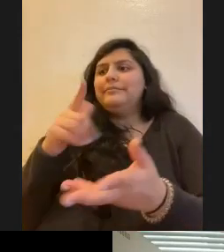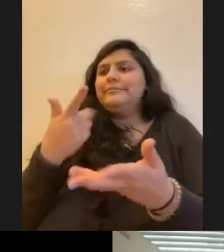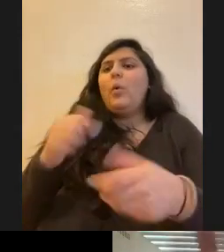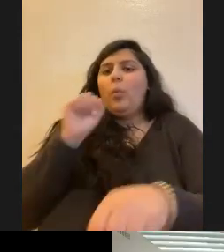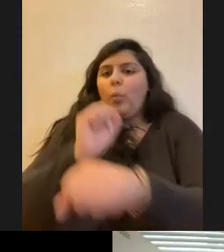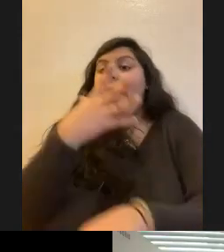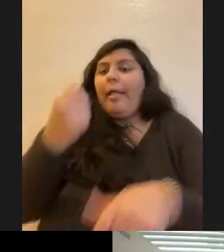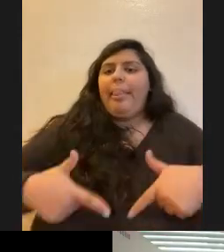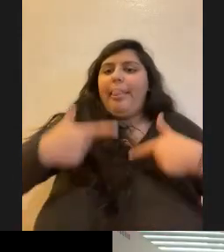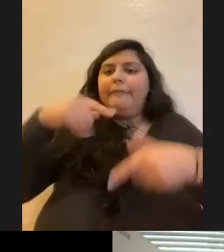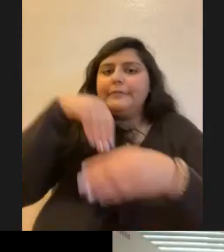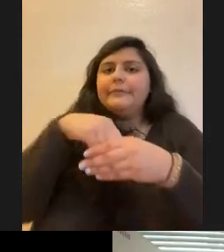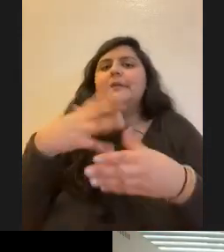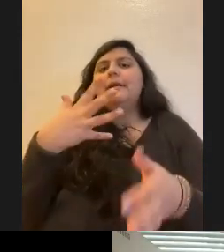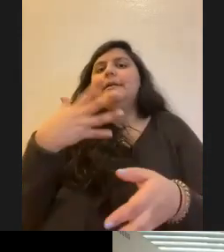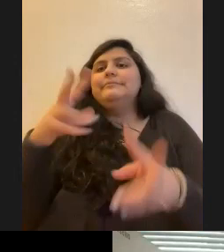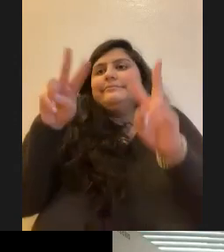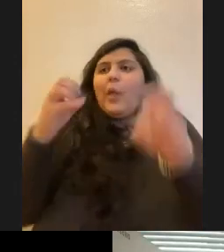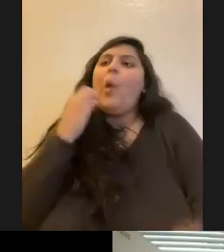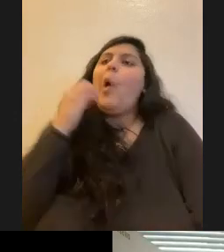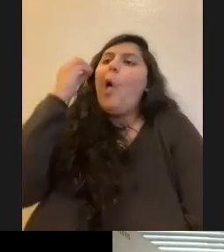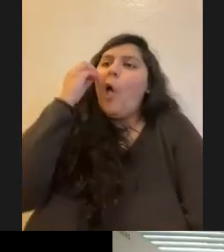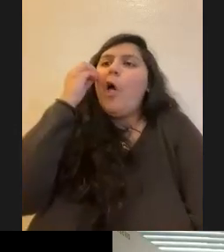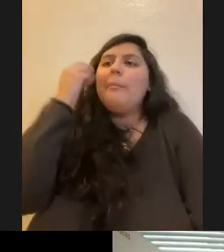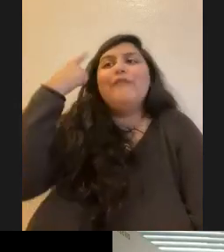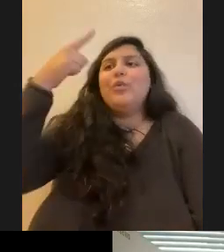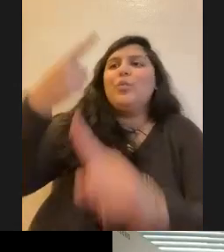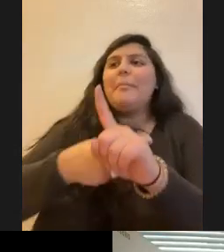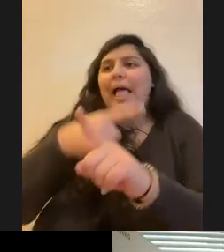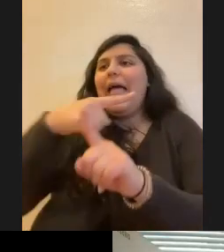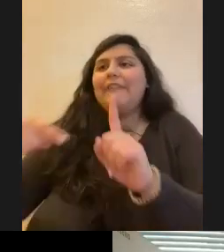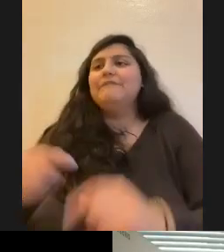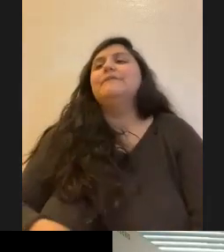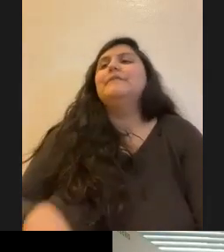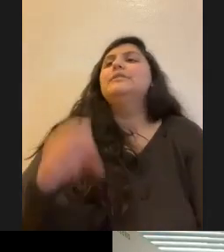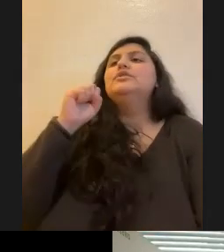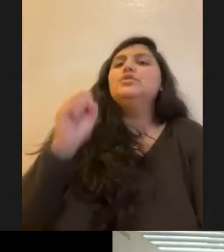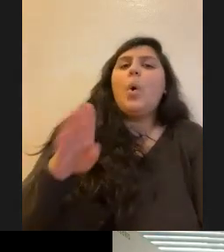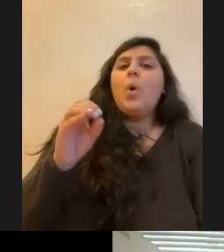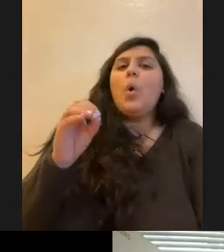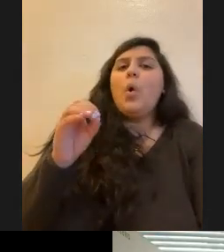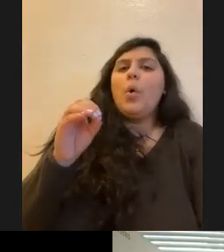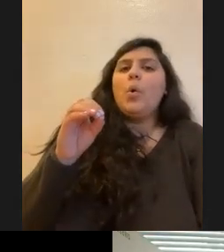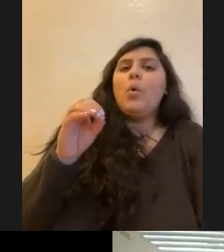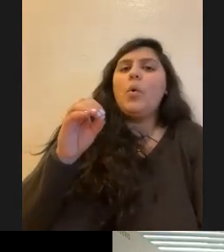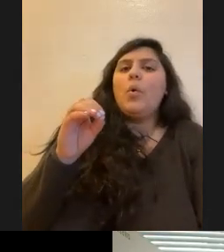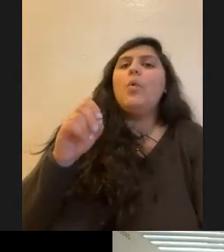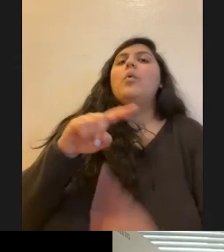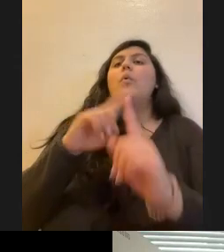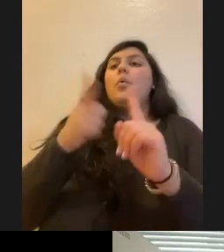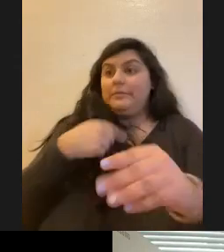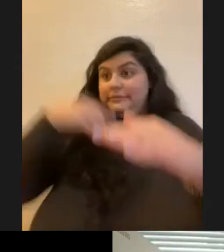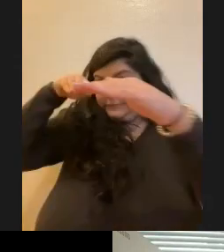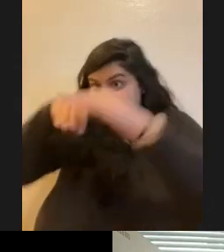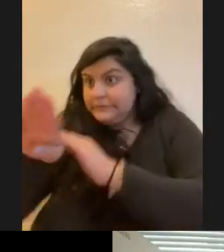like these are our homes for a month and a half. And then once I get to station and do more local boating